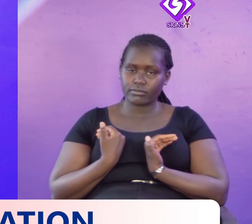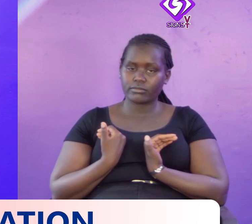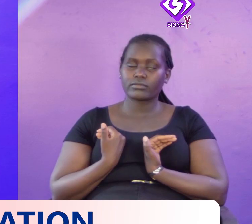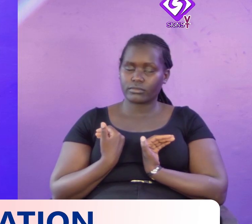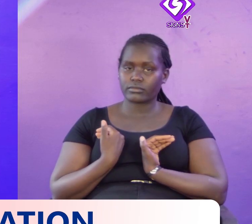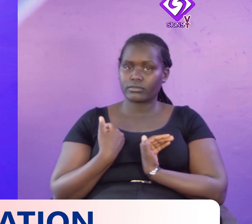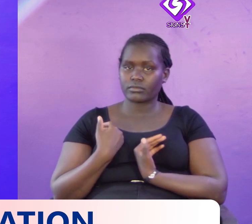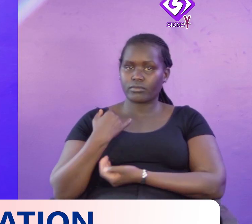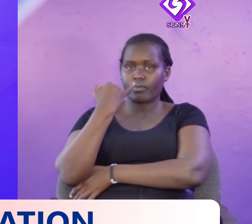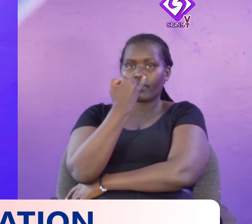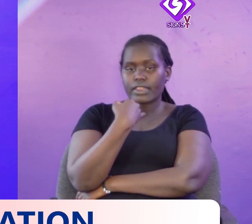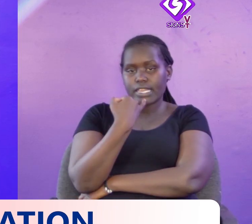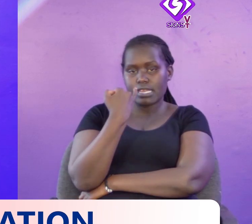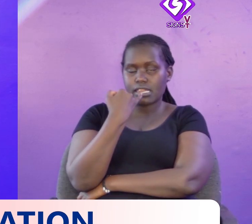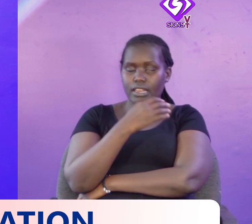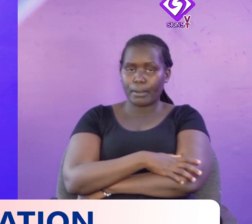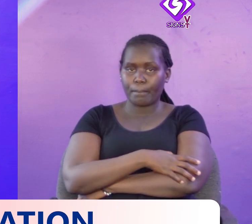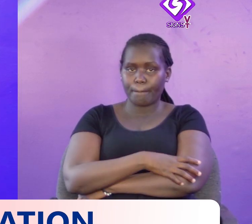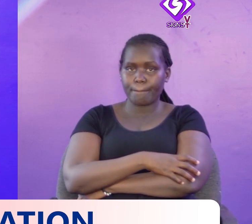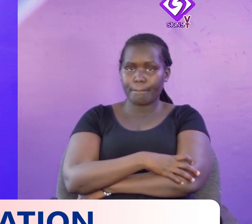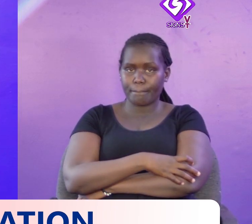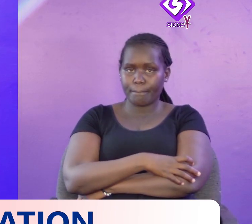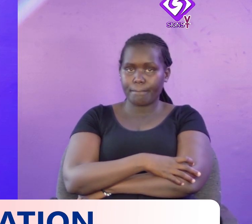interpreter has been Irene Chebiwot.